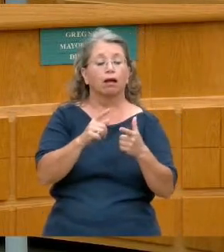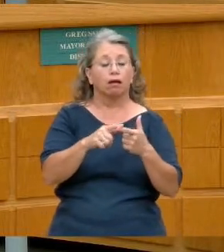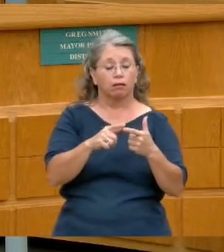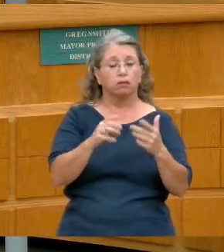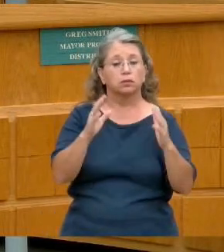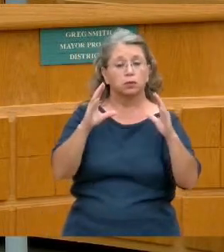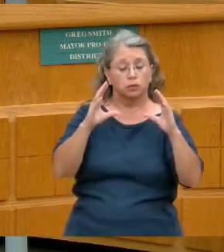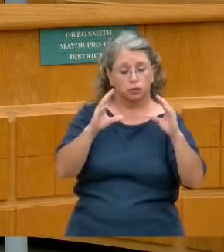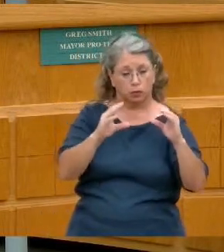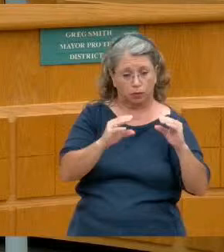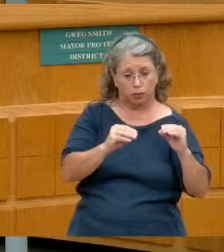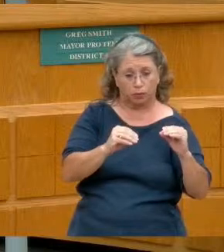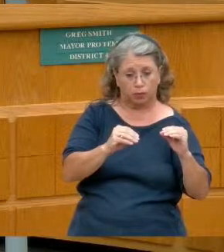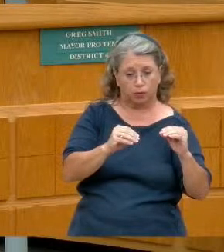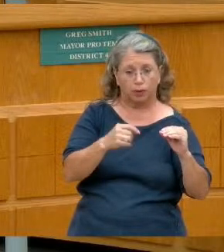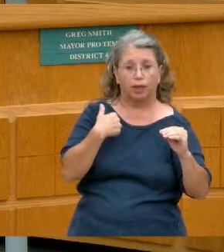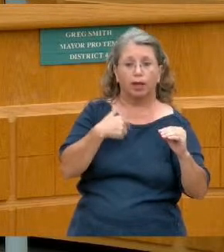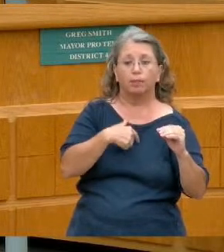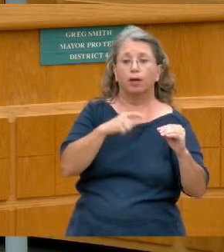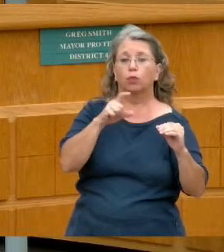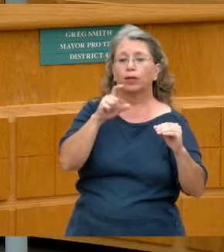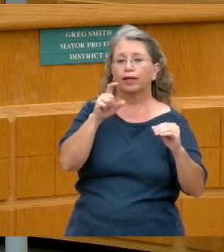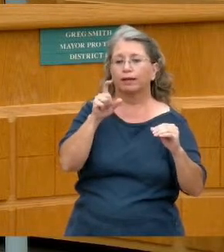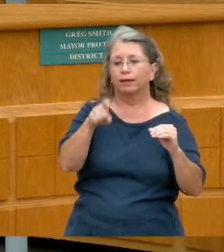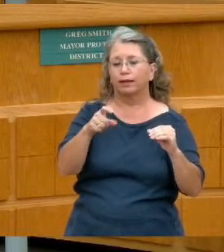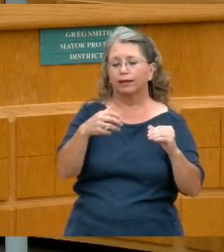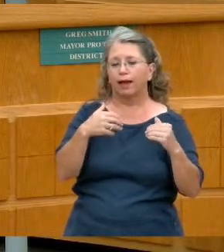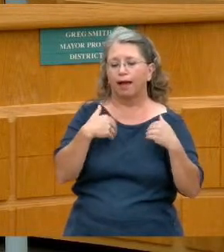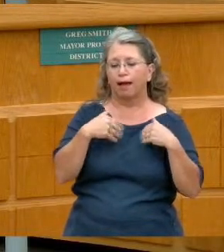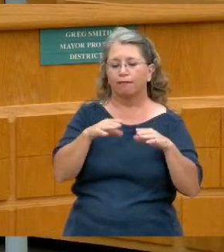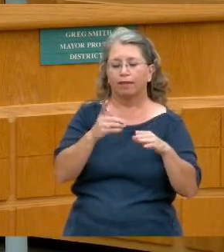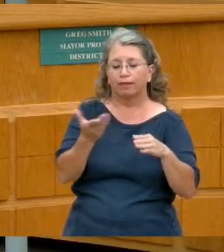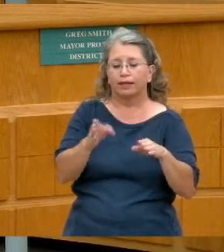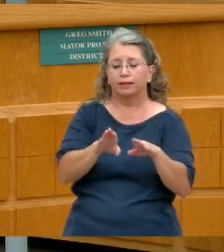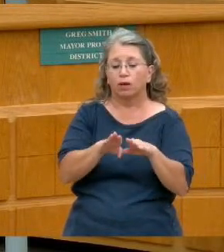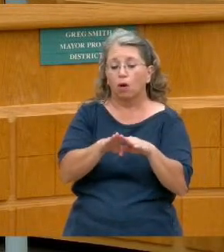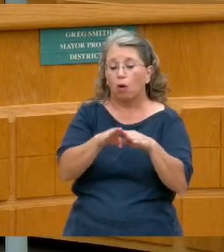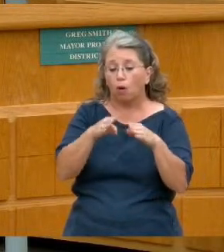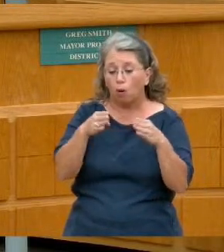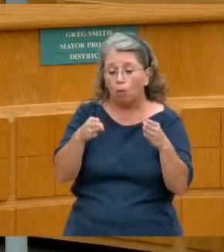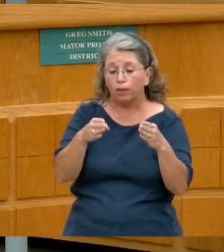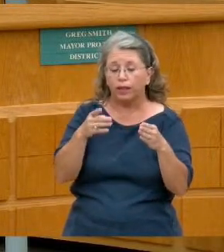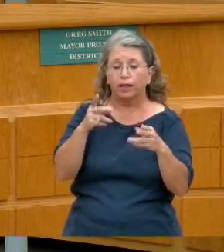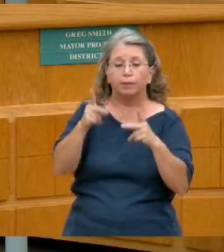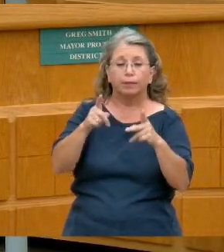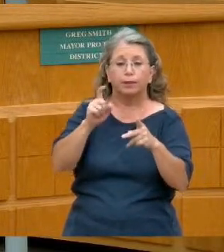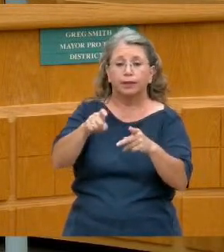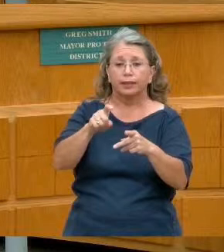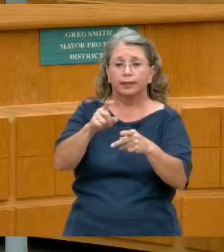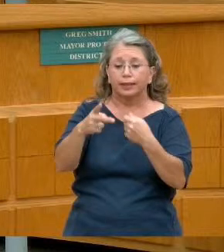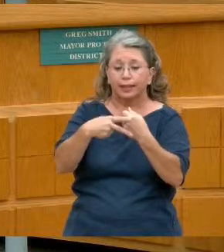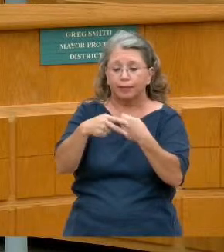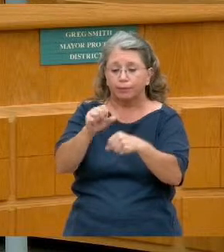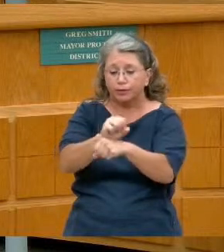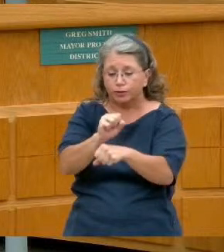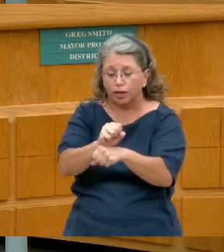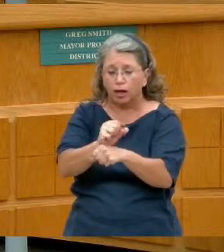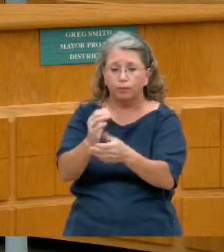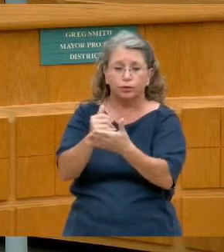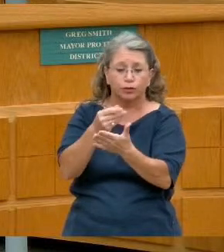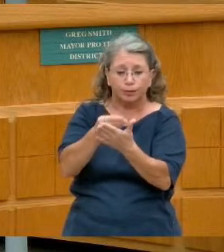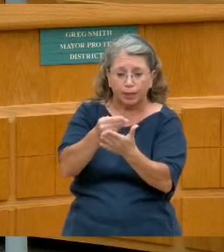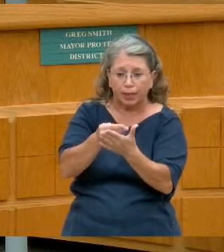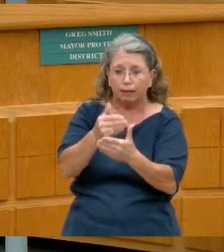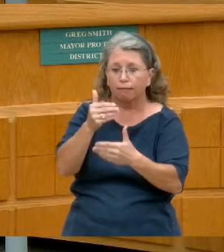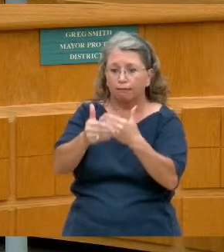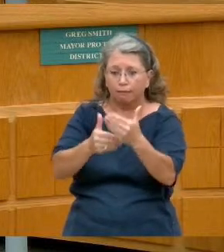But the thing is we need the burner to be on for people to be able to, have jobs and make money and be able to move forward in life. And so